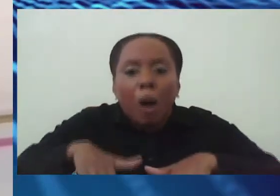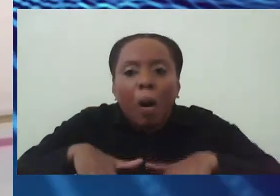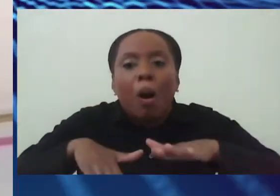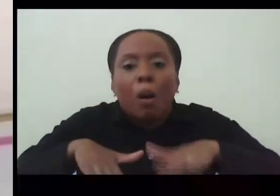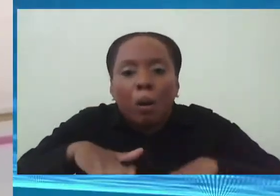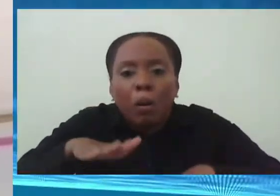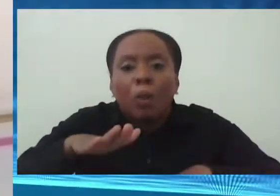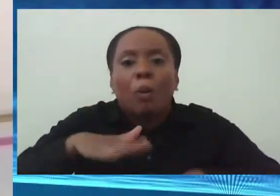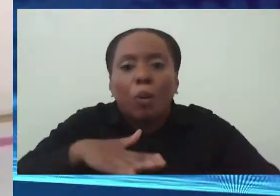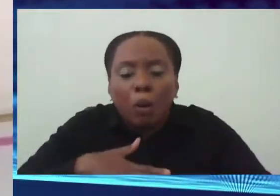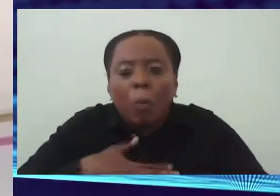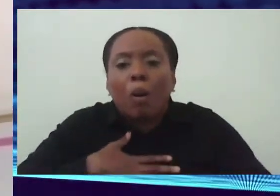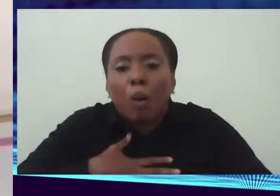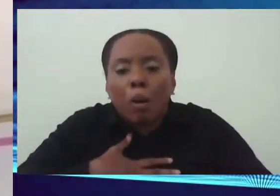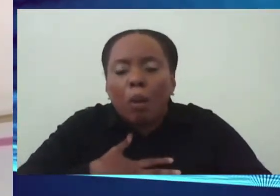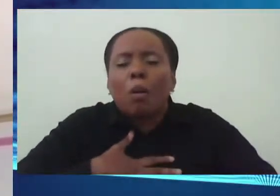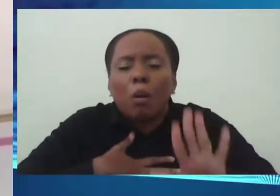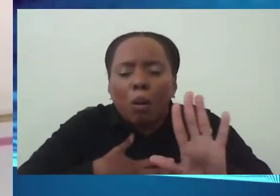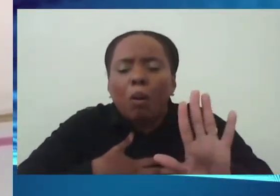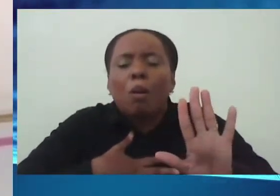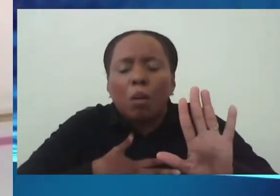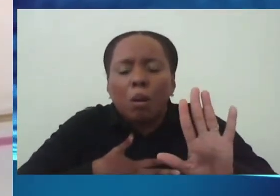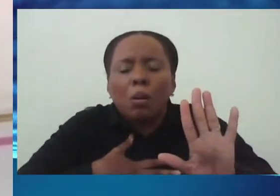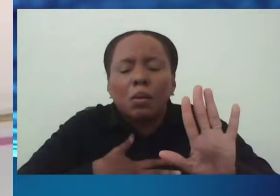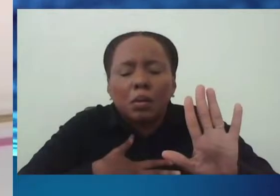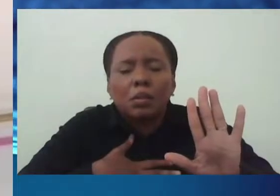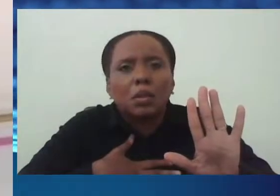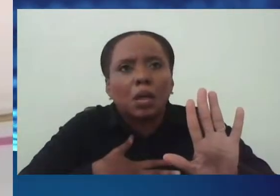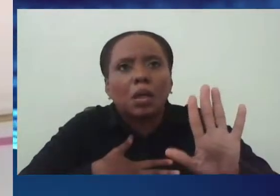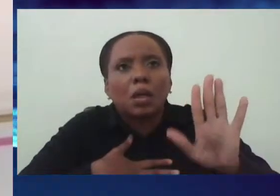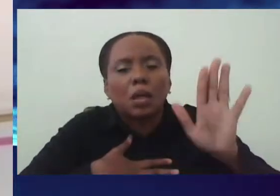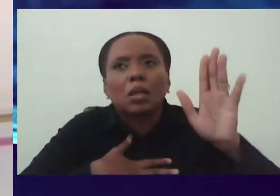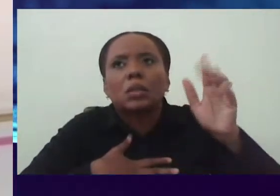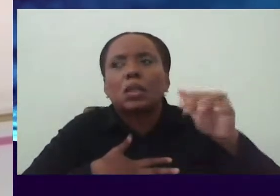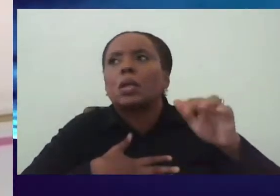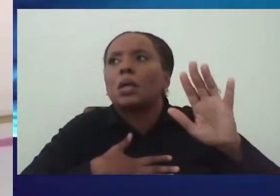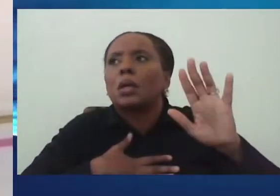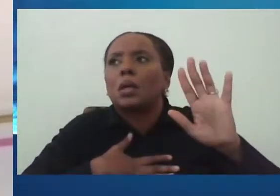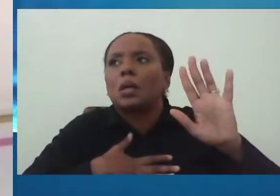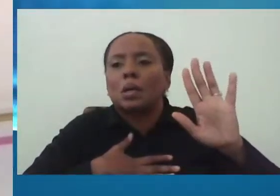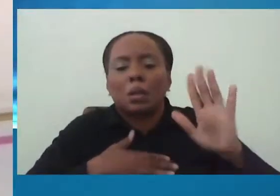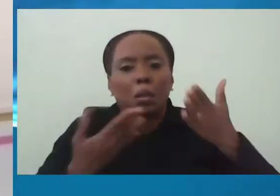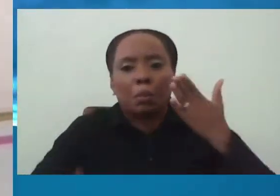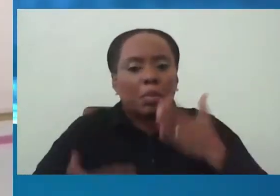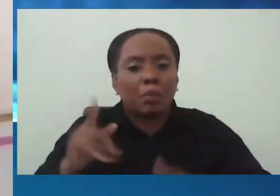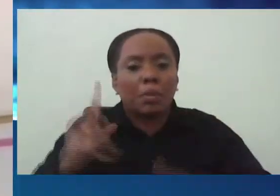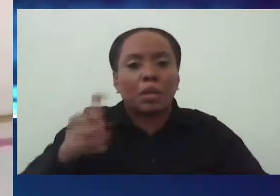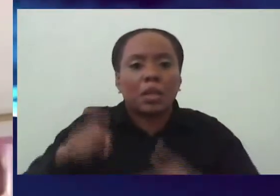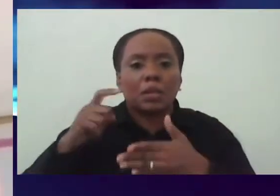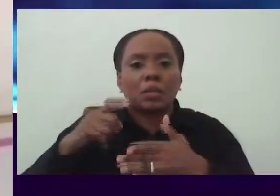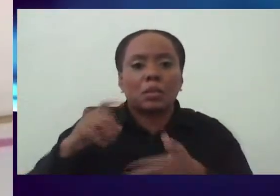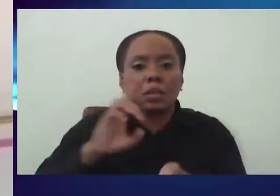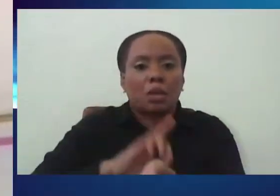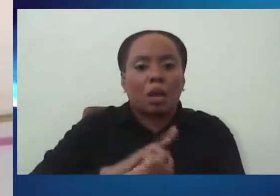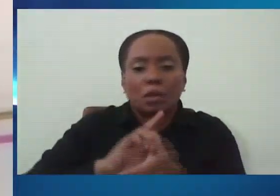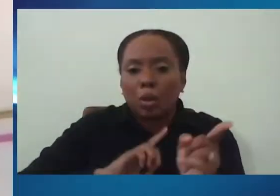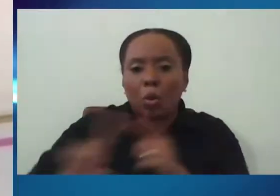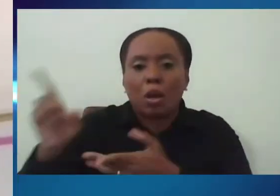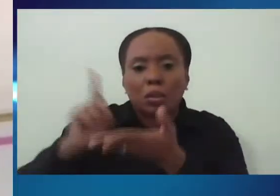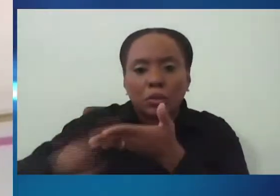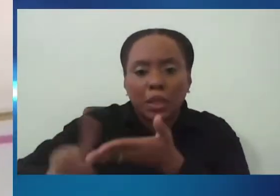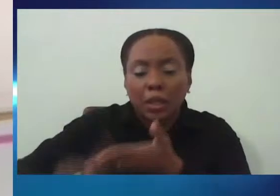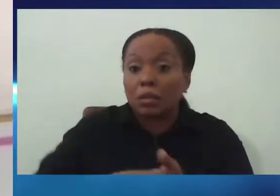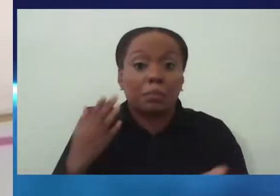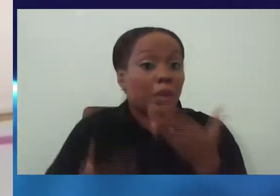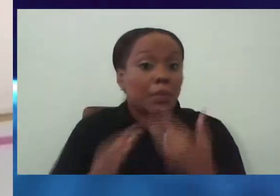exertion, that is a point where you need to trigger access to healthcare, because it may just not be quote unquote COVID.